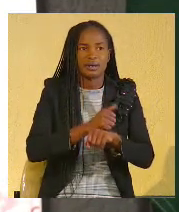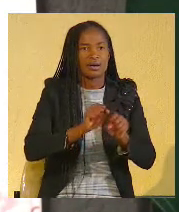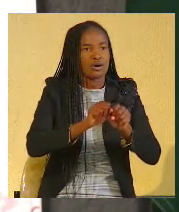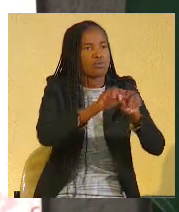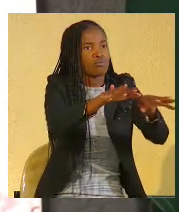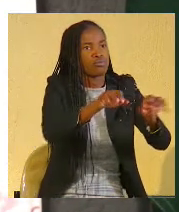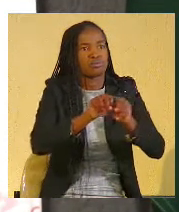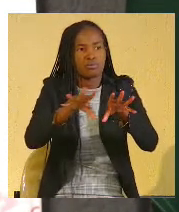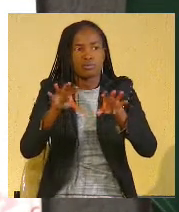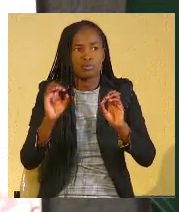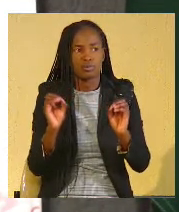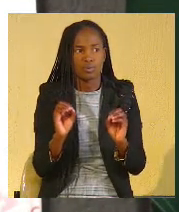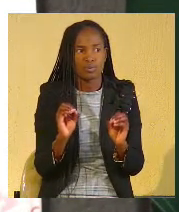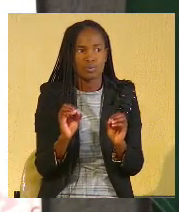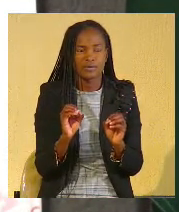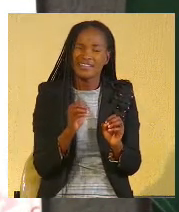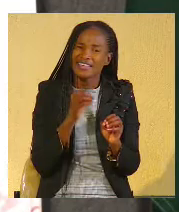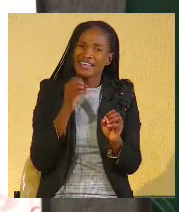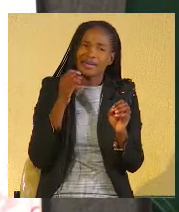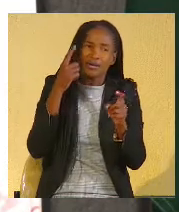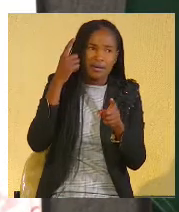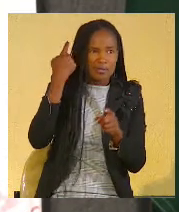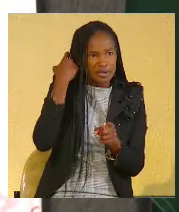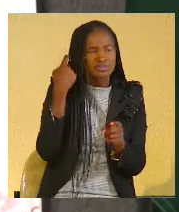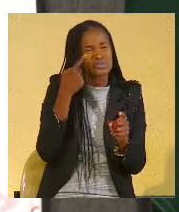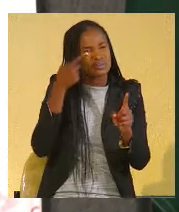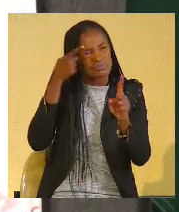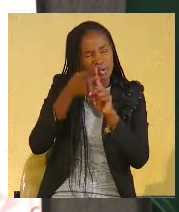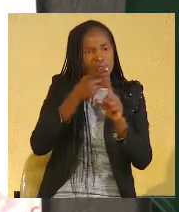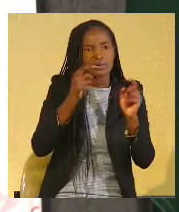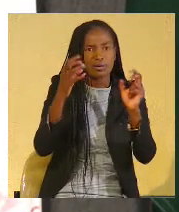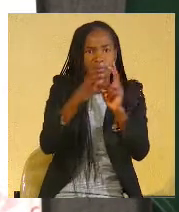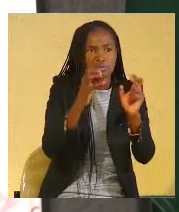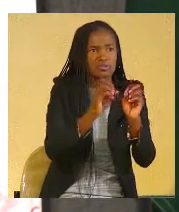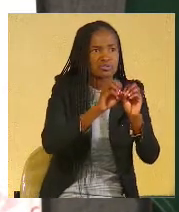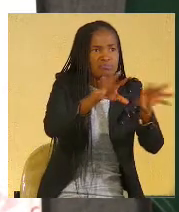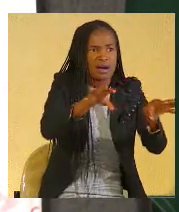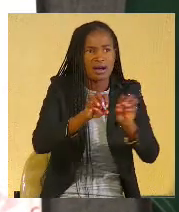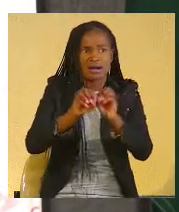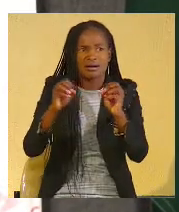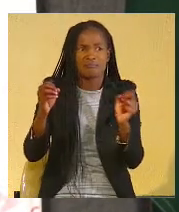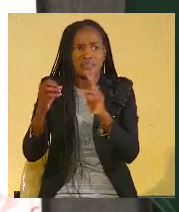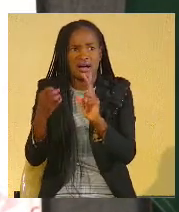in containing the disease, plus other measures which we have put in place,